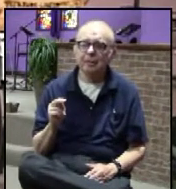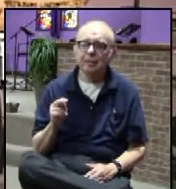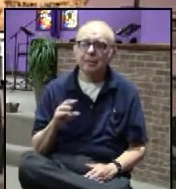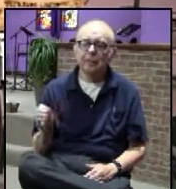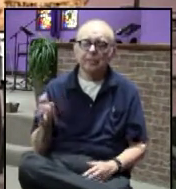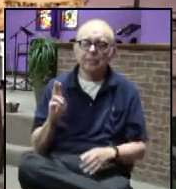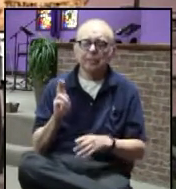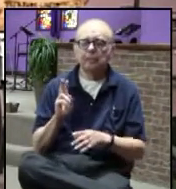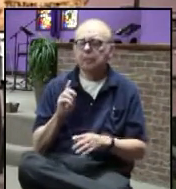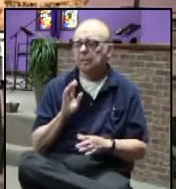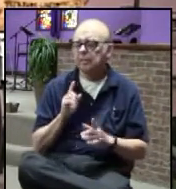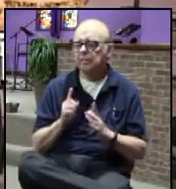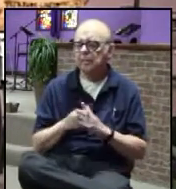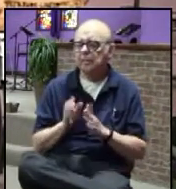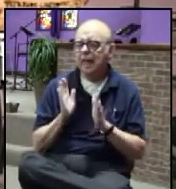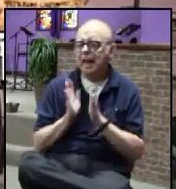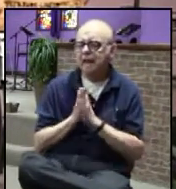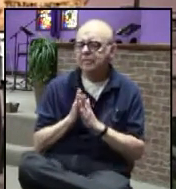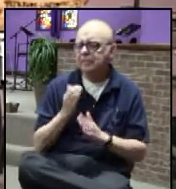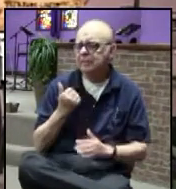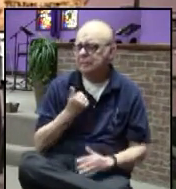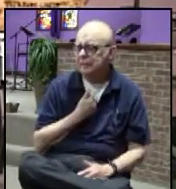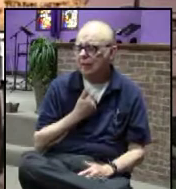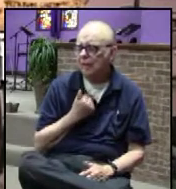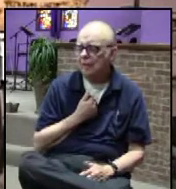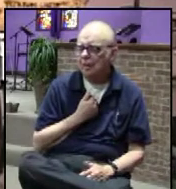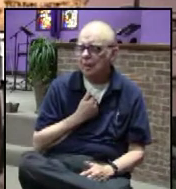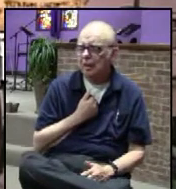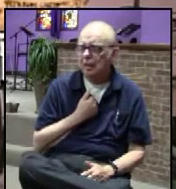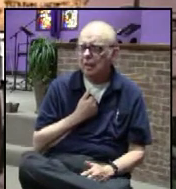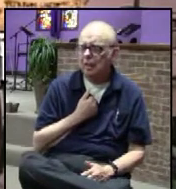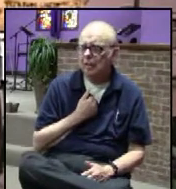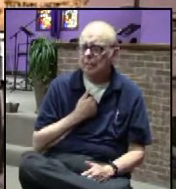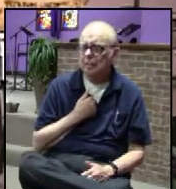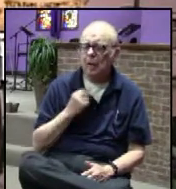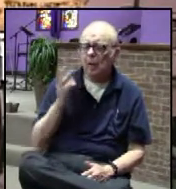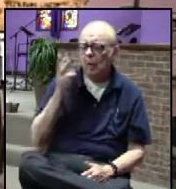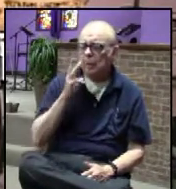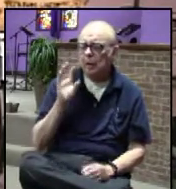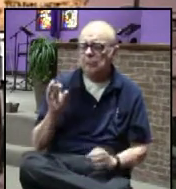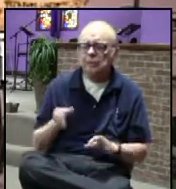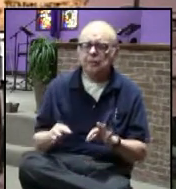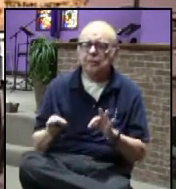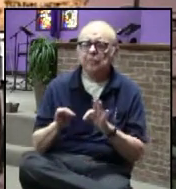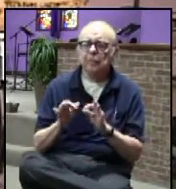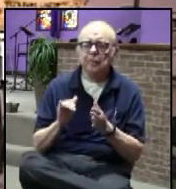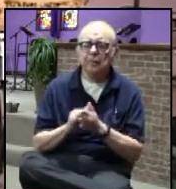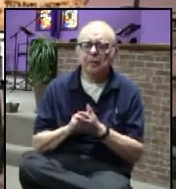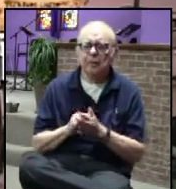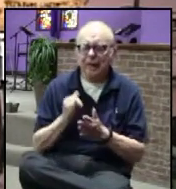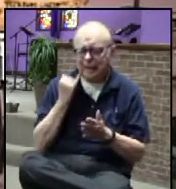And you start asking yourself, wonder how much that's worth. Wonder how about if I go get